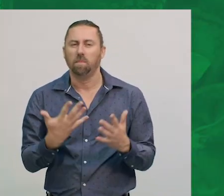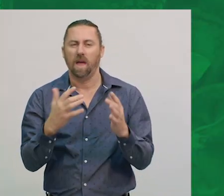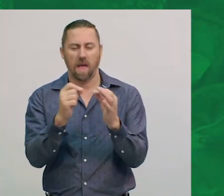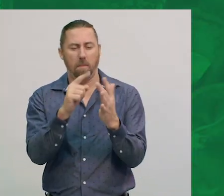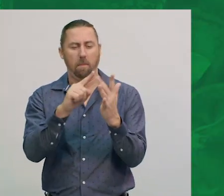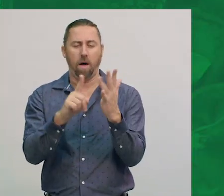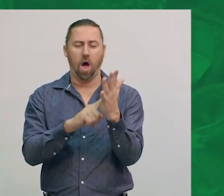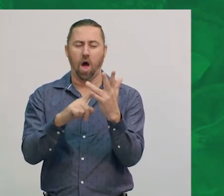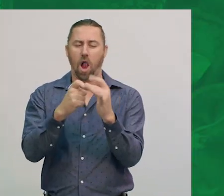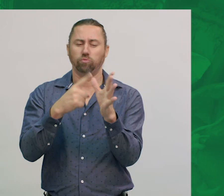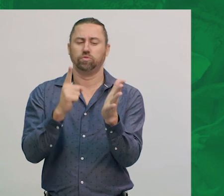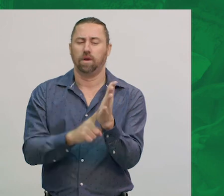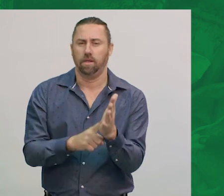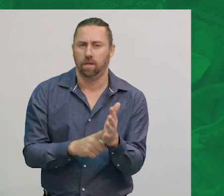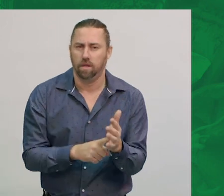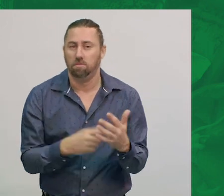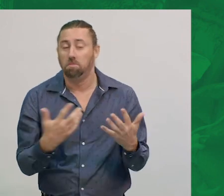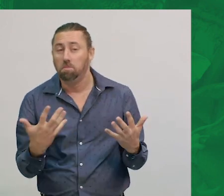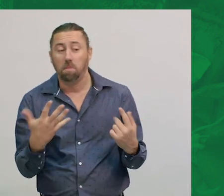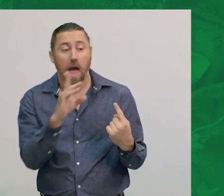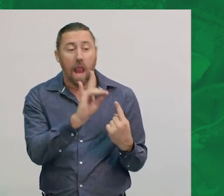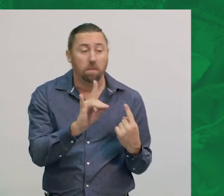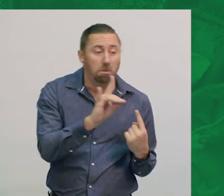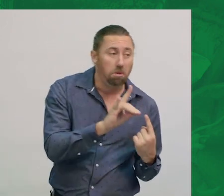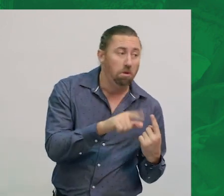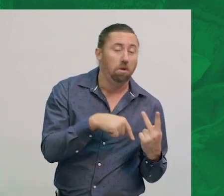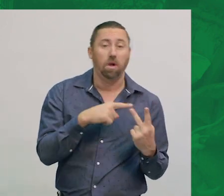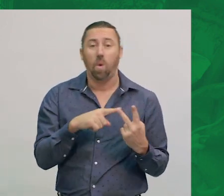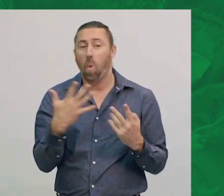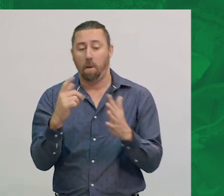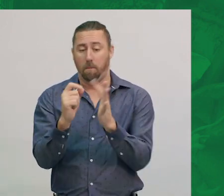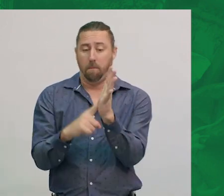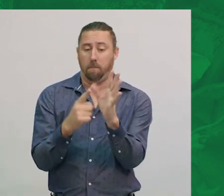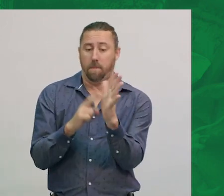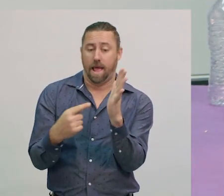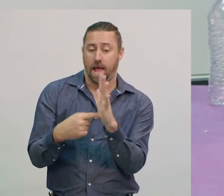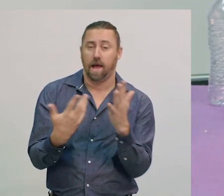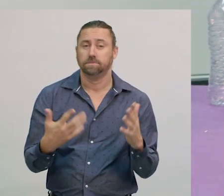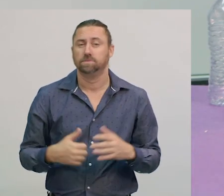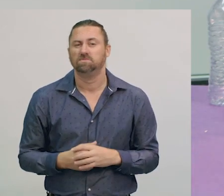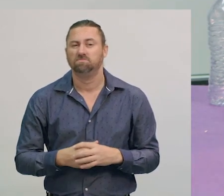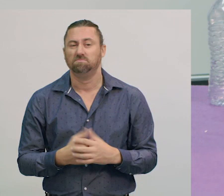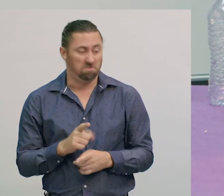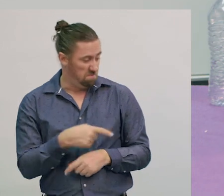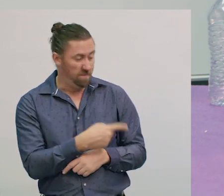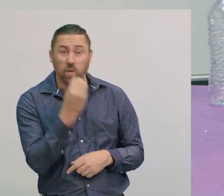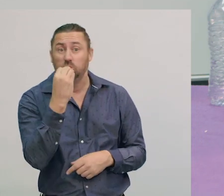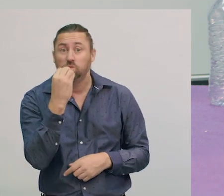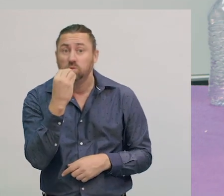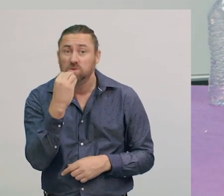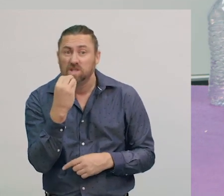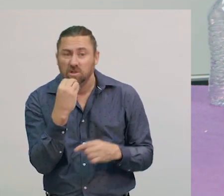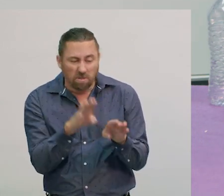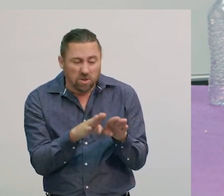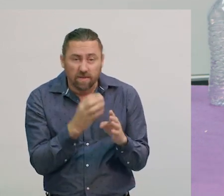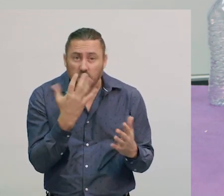from biological sources. It means it comes from either an animal or a plant. Examples include food scraps,